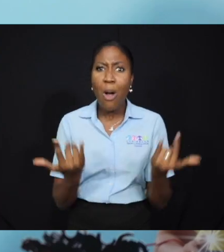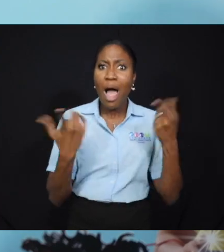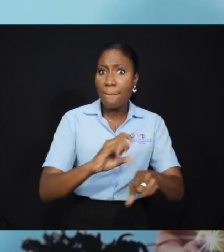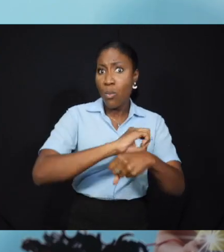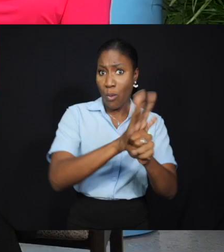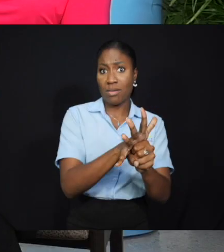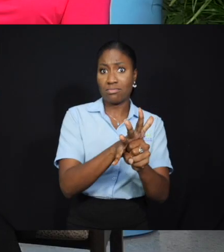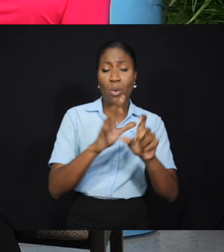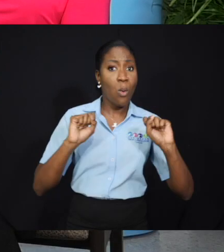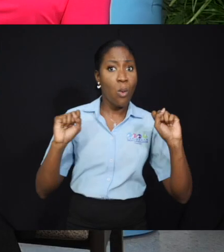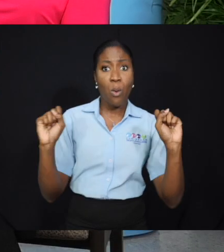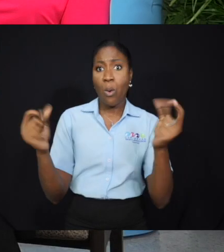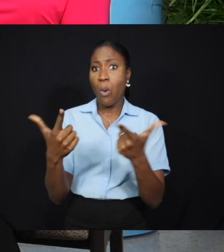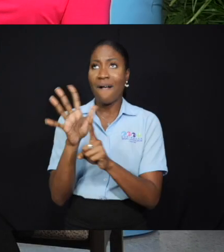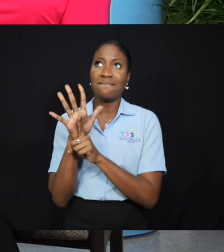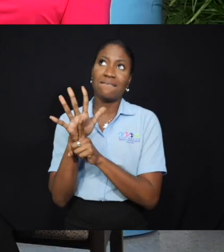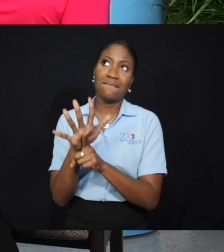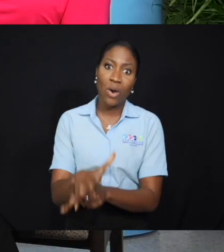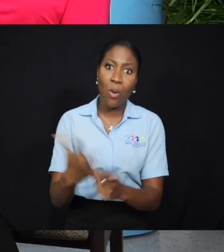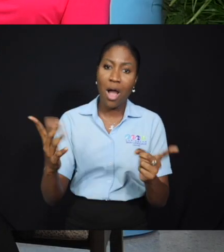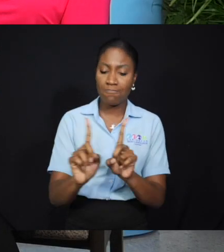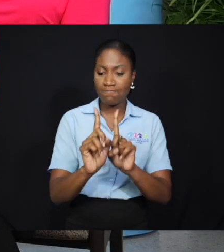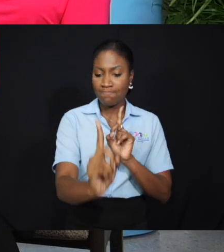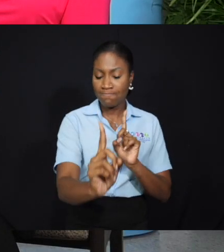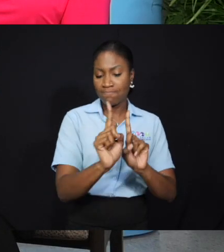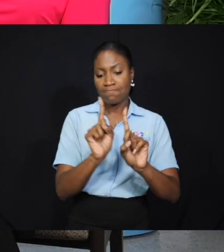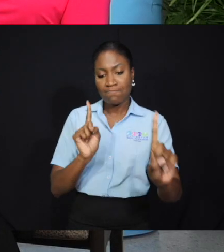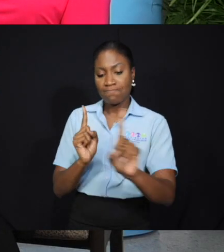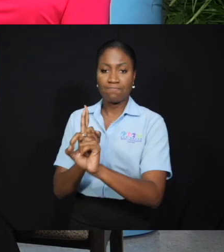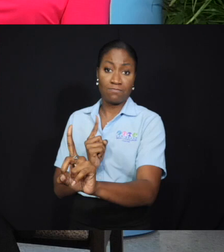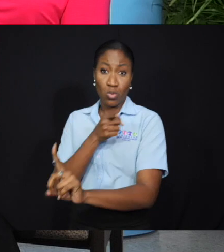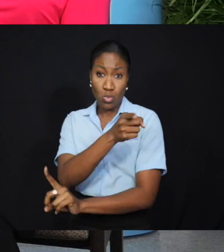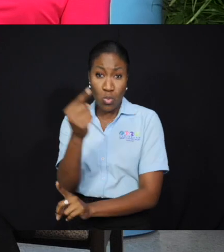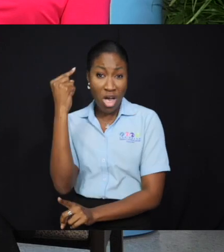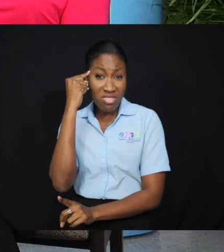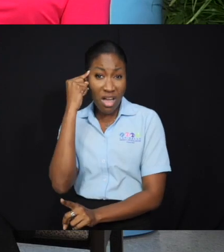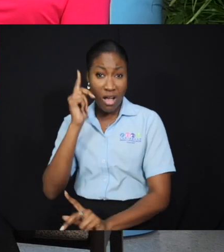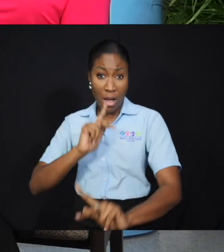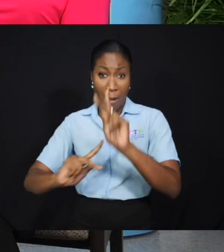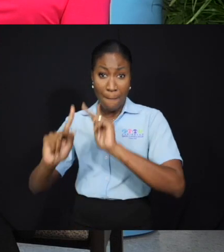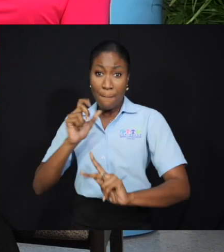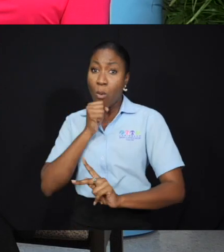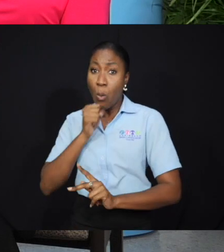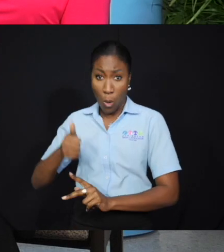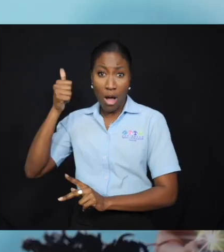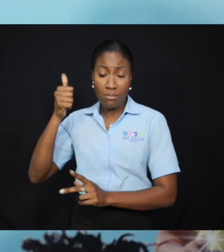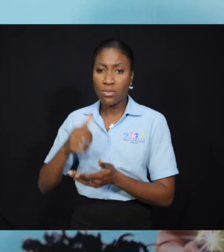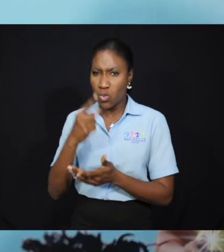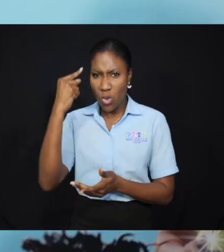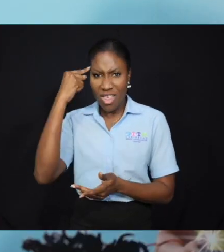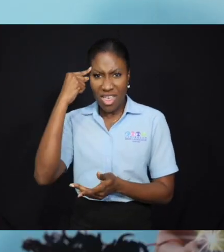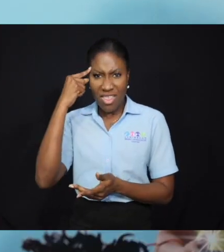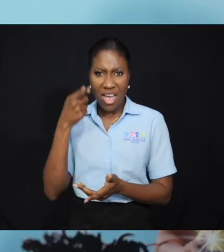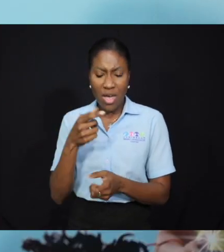have all been forced to be physically distant, do you think our seniors have held on to